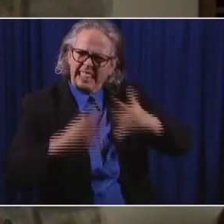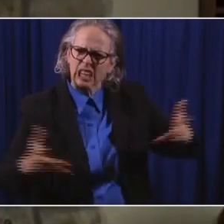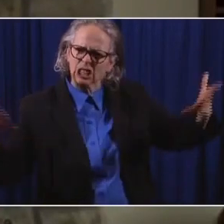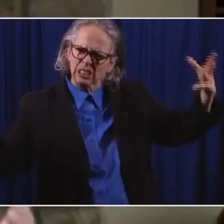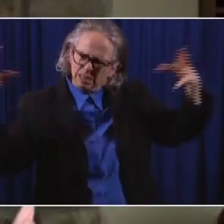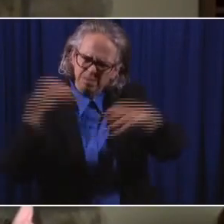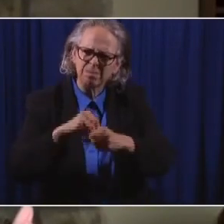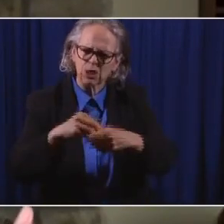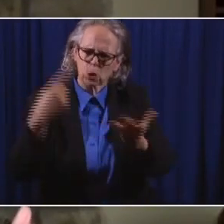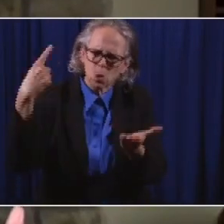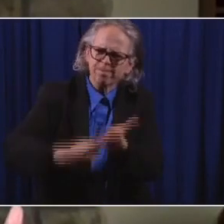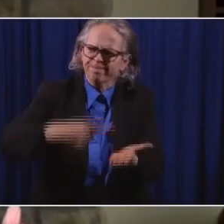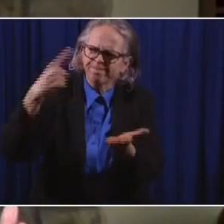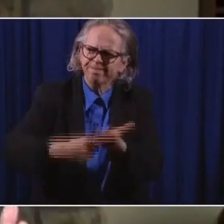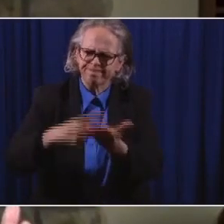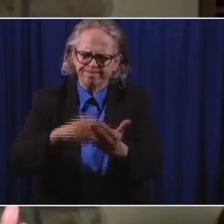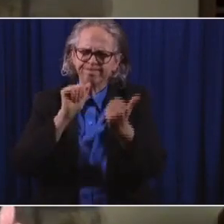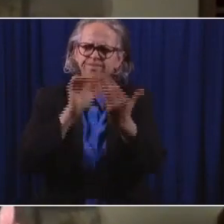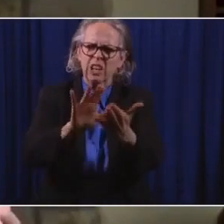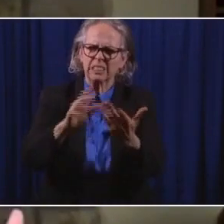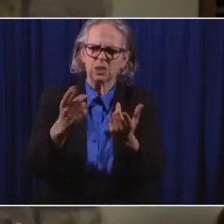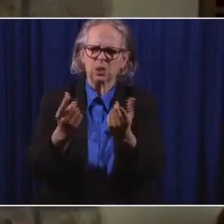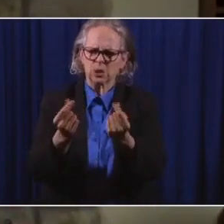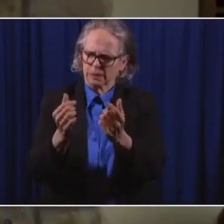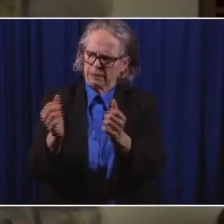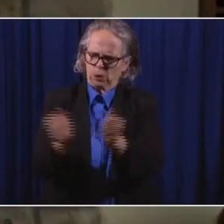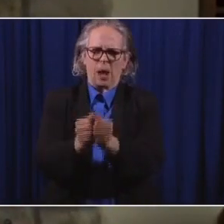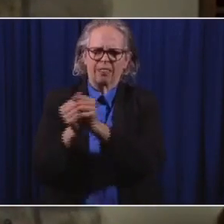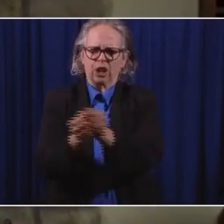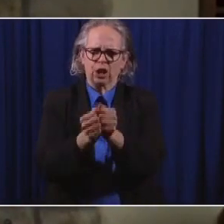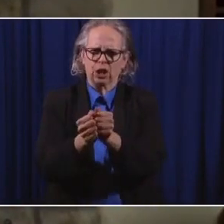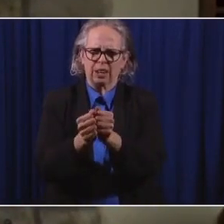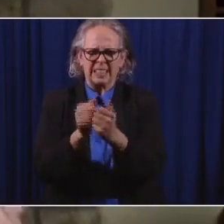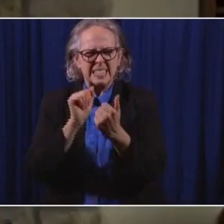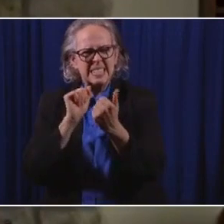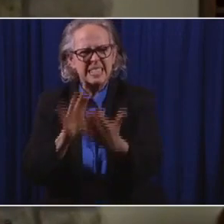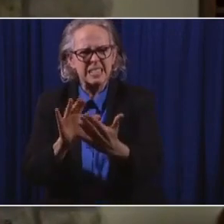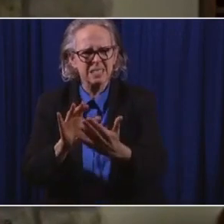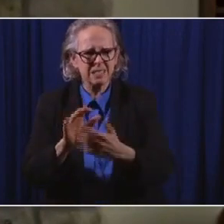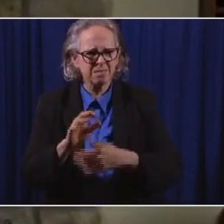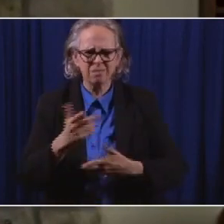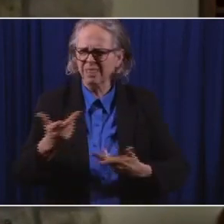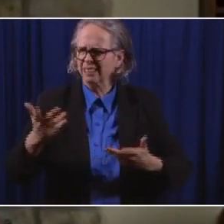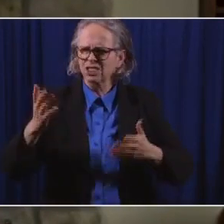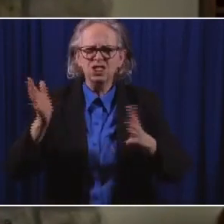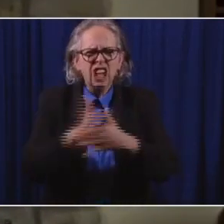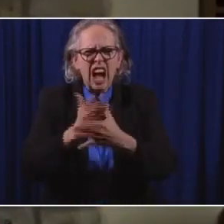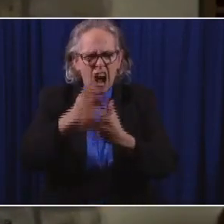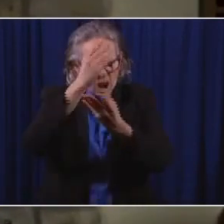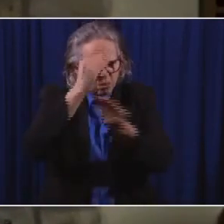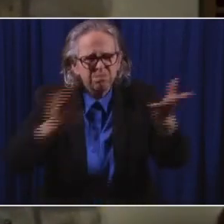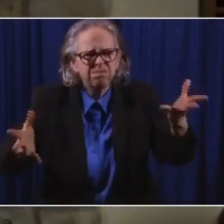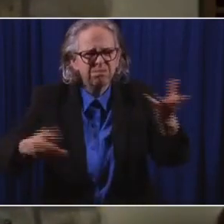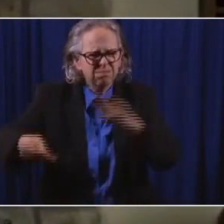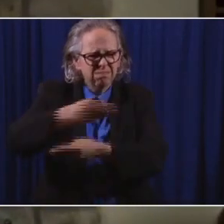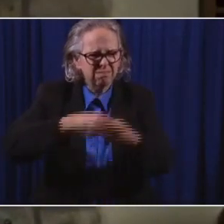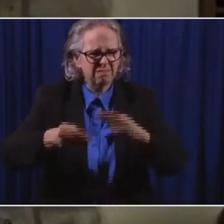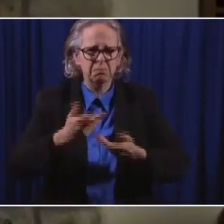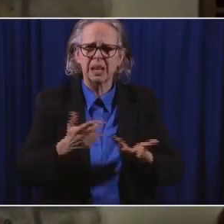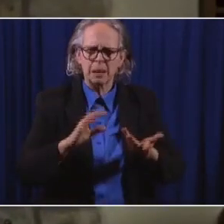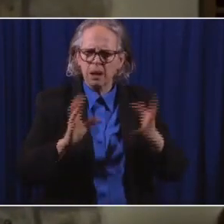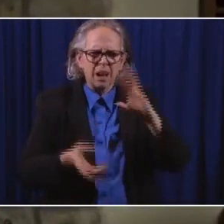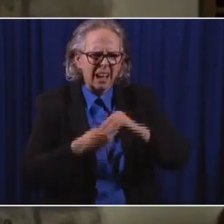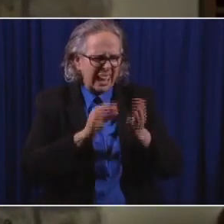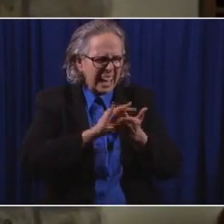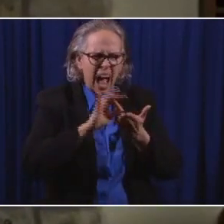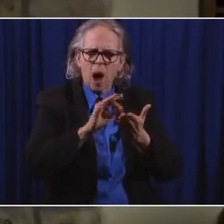hey, do we have a problem in the nursing home with not enough PPE? Okay, let's go call DeWine. Let's go call the governor's office. Let's